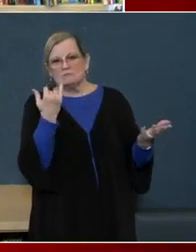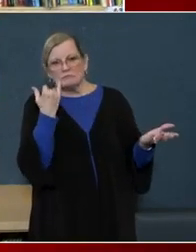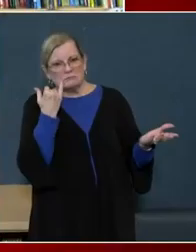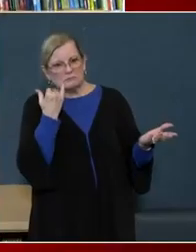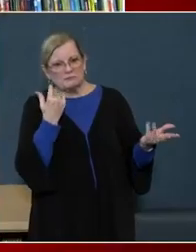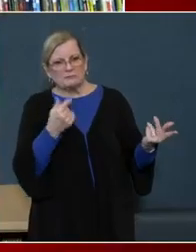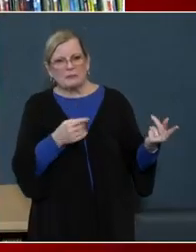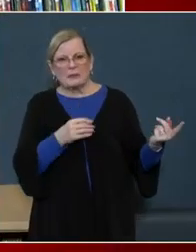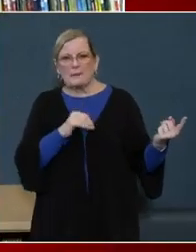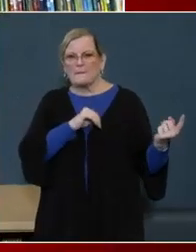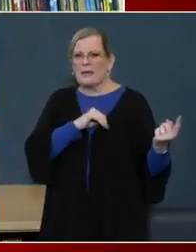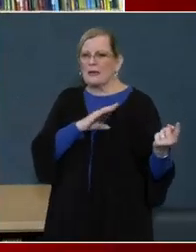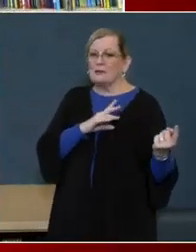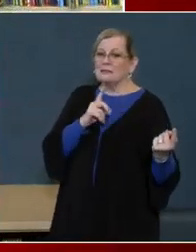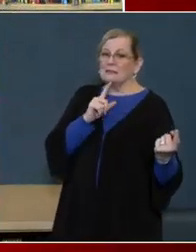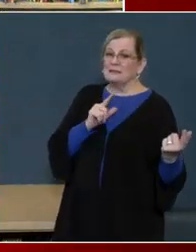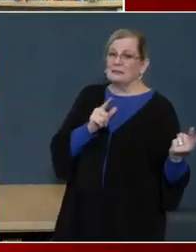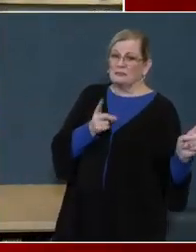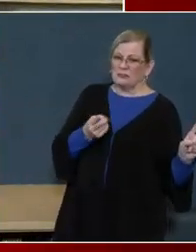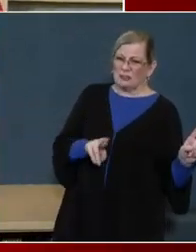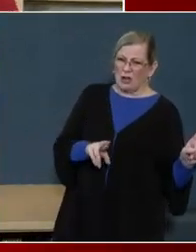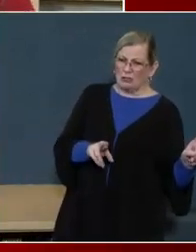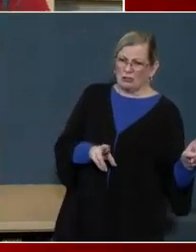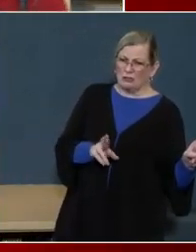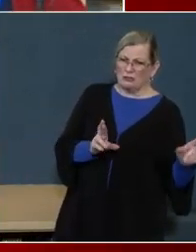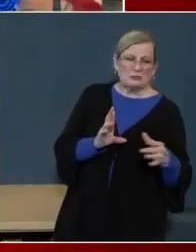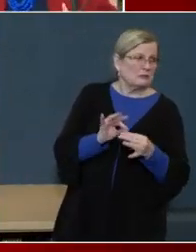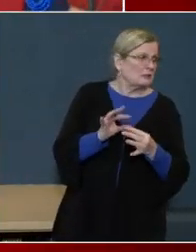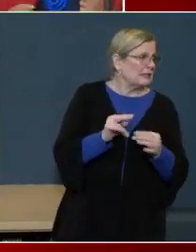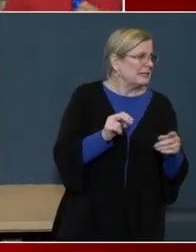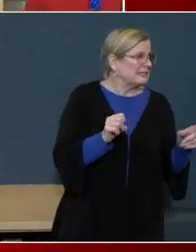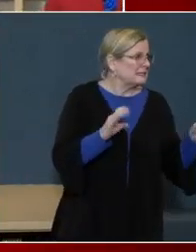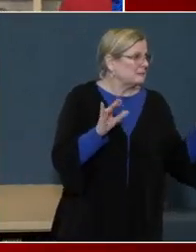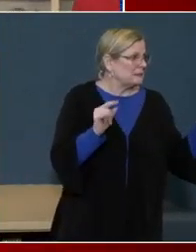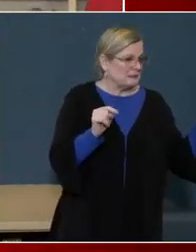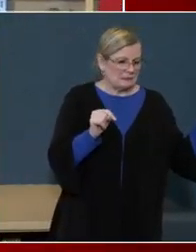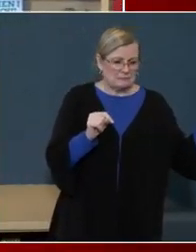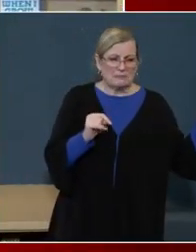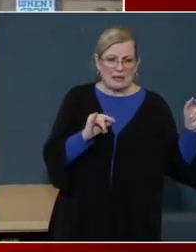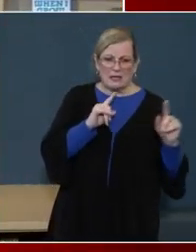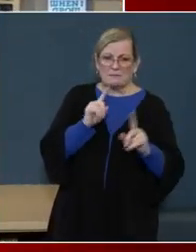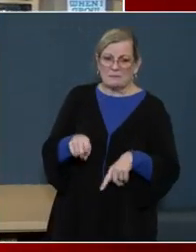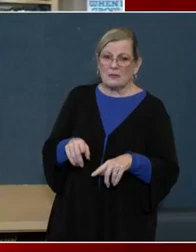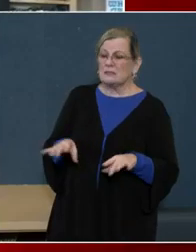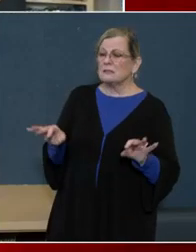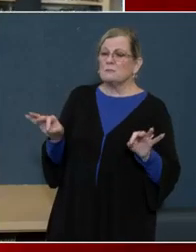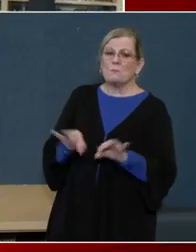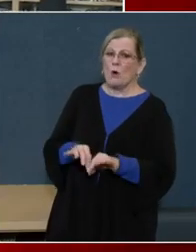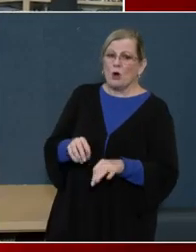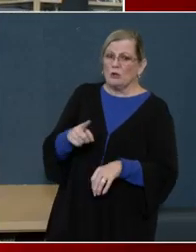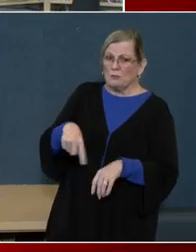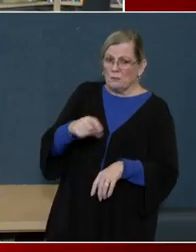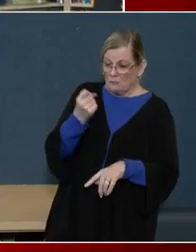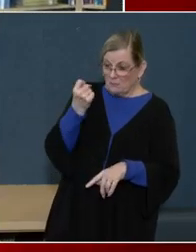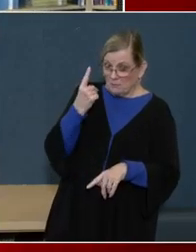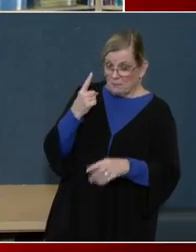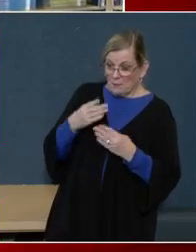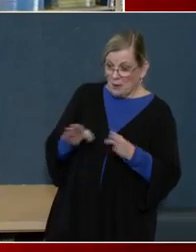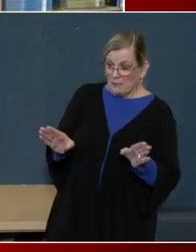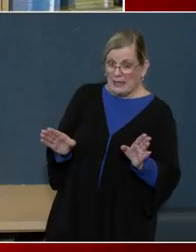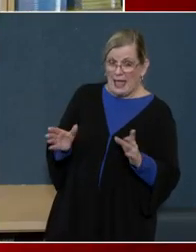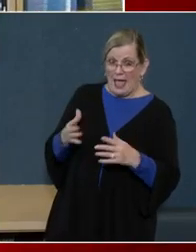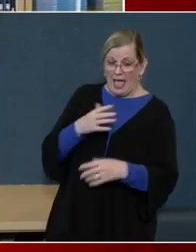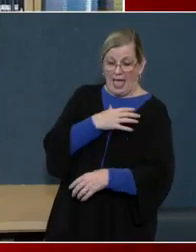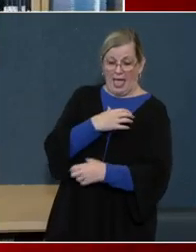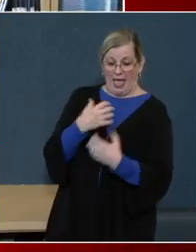So, it's important for people to recognize that the public health authority that extends to a jurisdiction is one of a